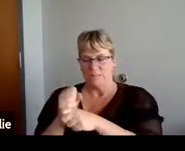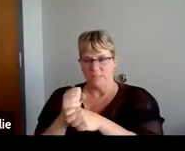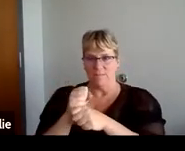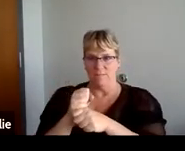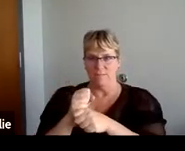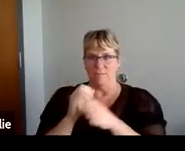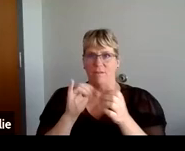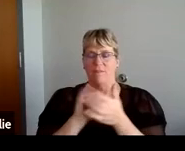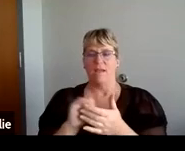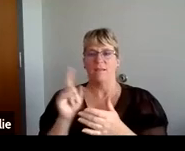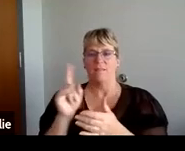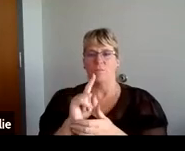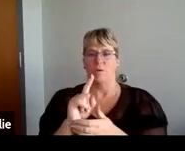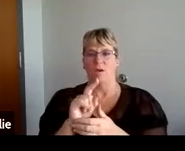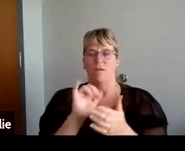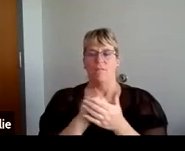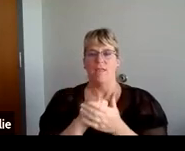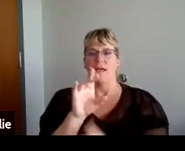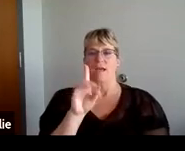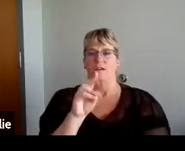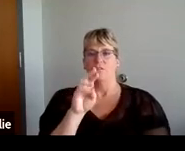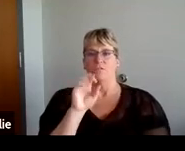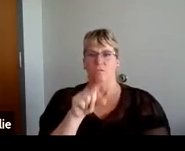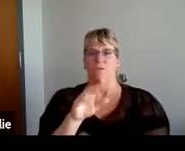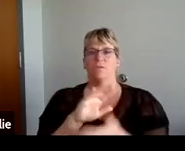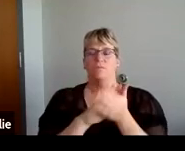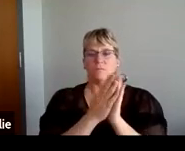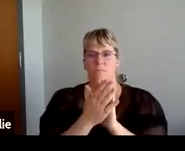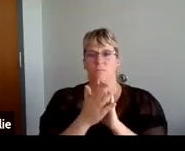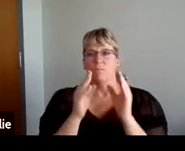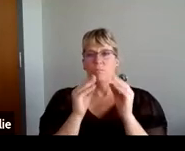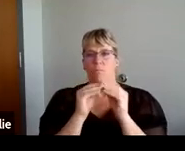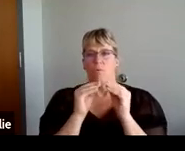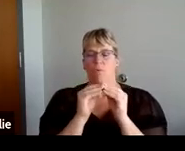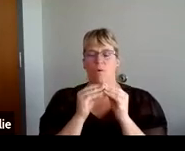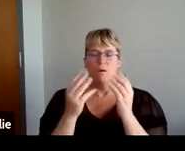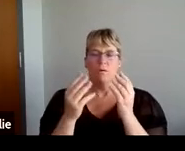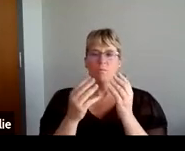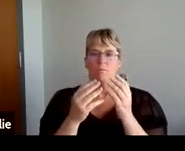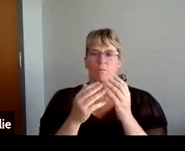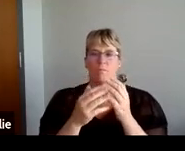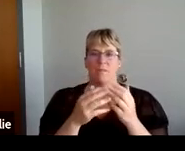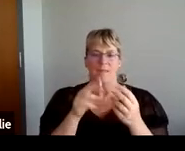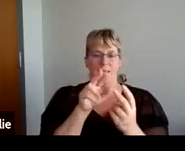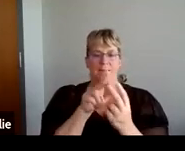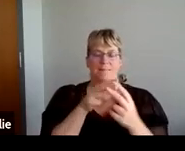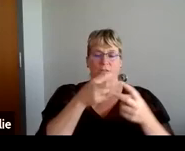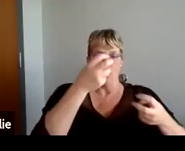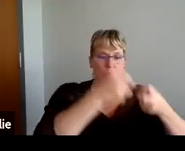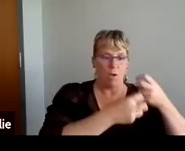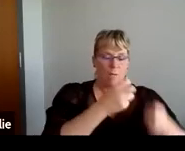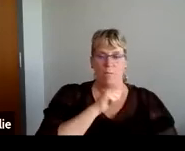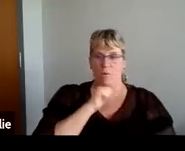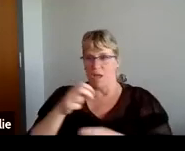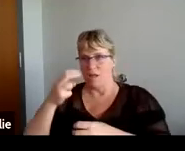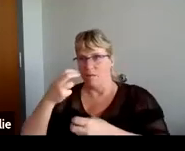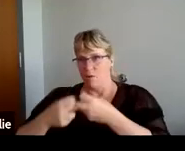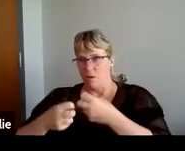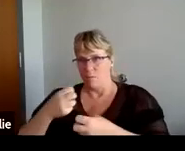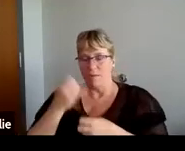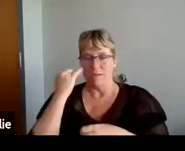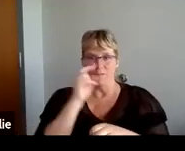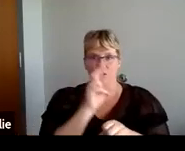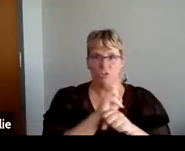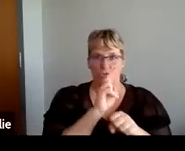where the effect of the drug becomes either problematic or not problematic. If it's being used in